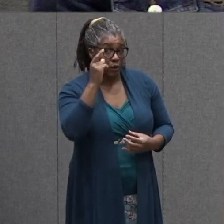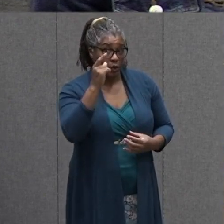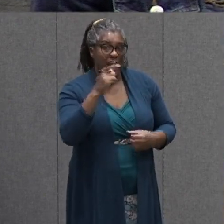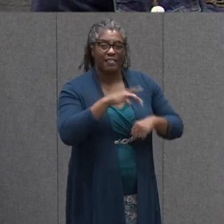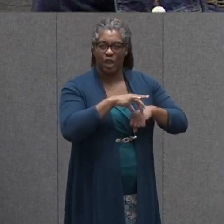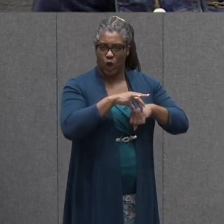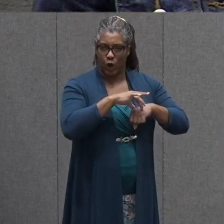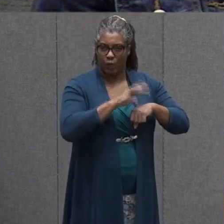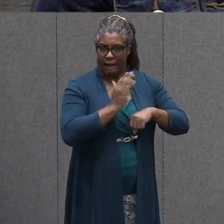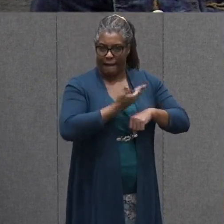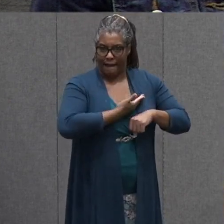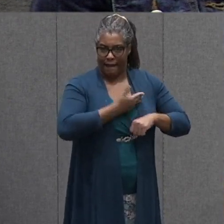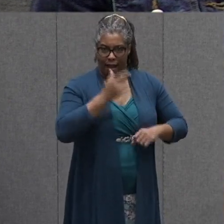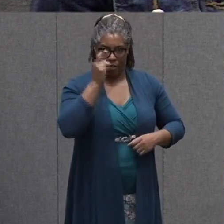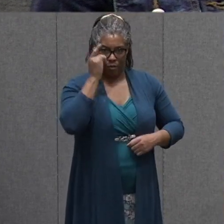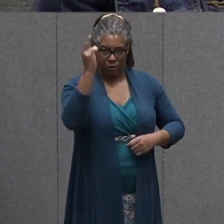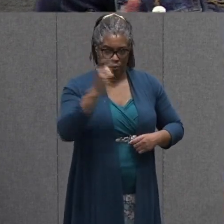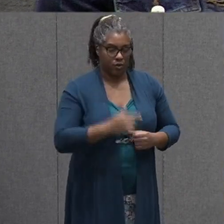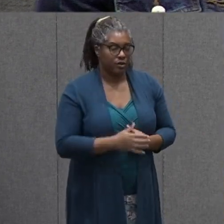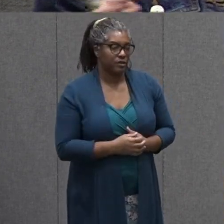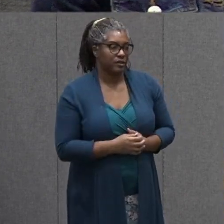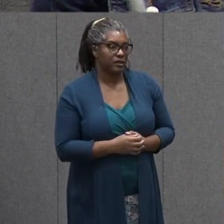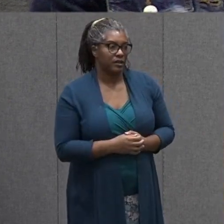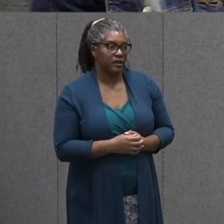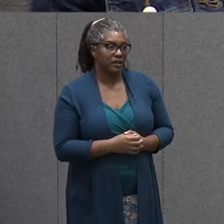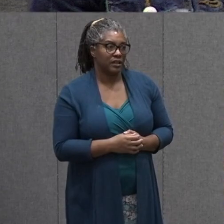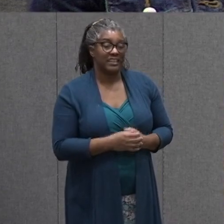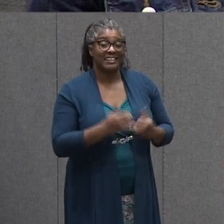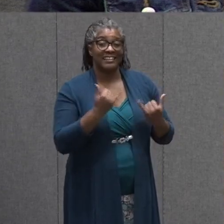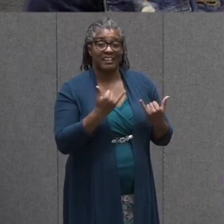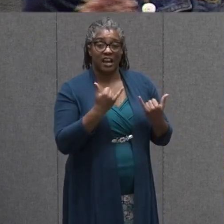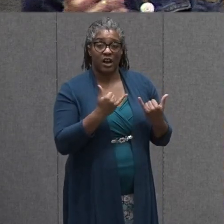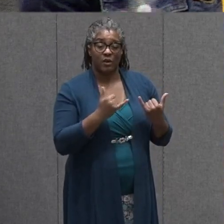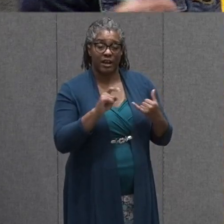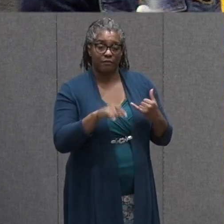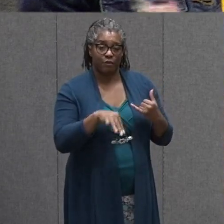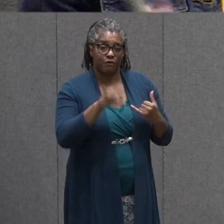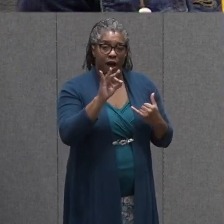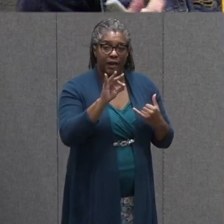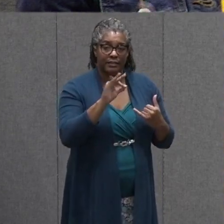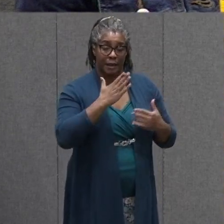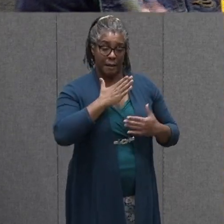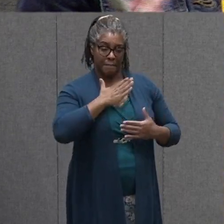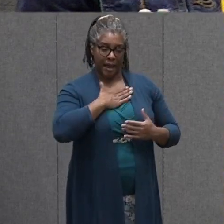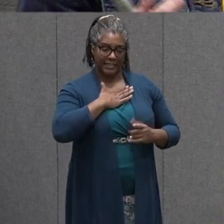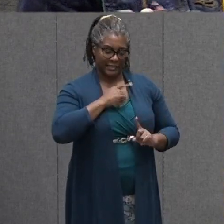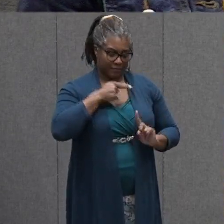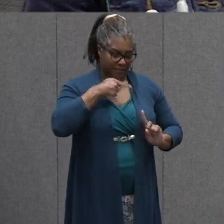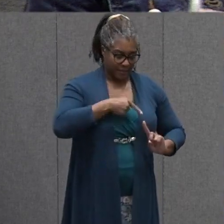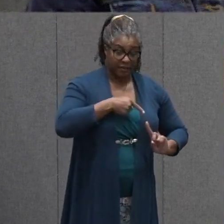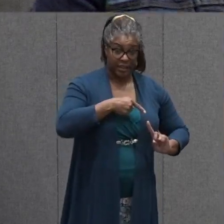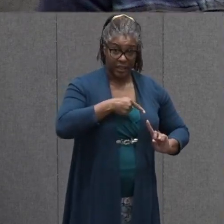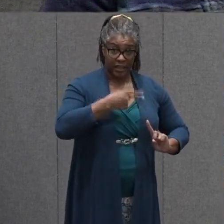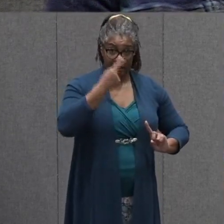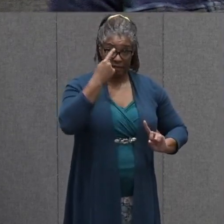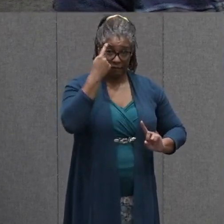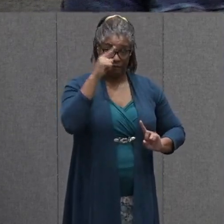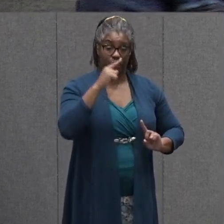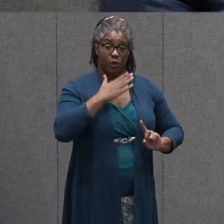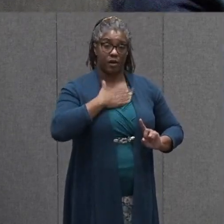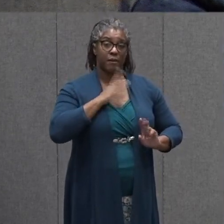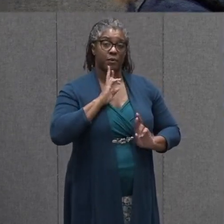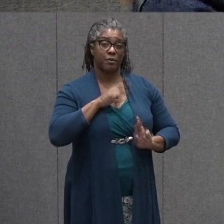you're reminded of. And that's an awesome thing to have. So one more thing I wanted to do with you today while I'm